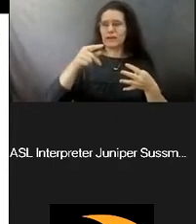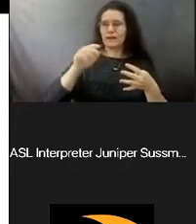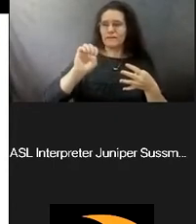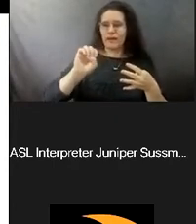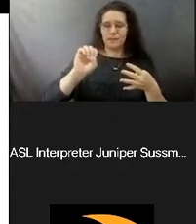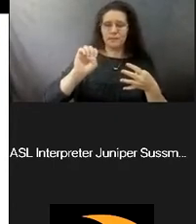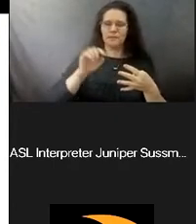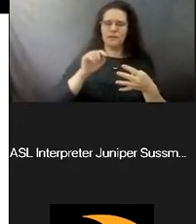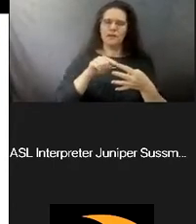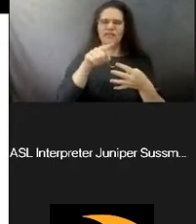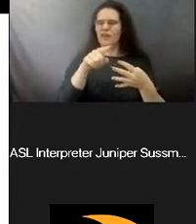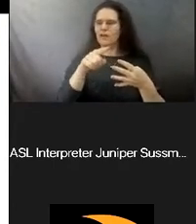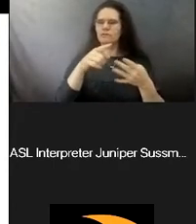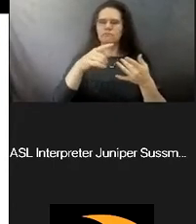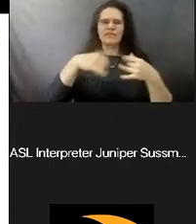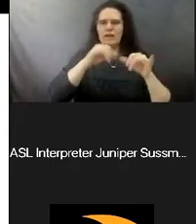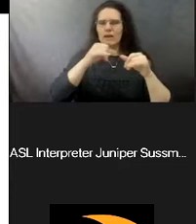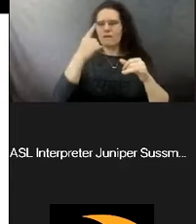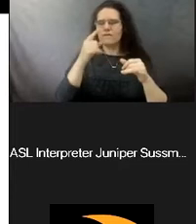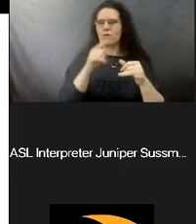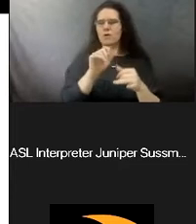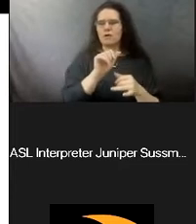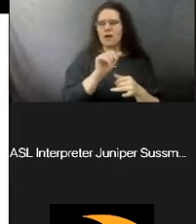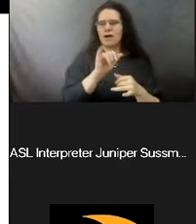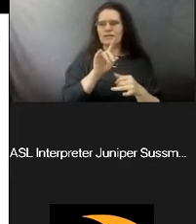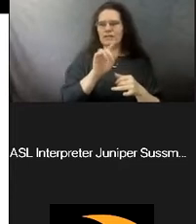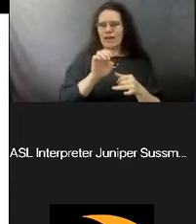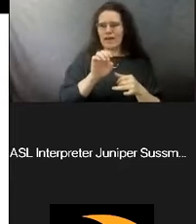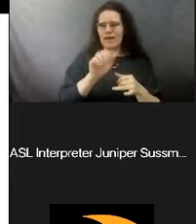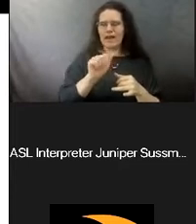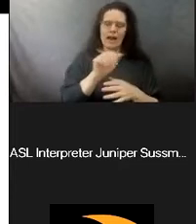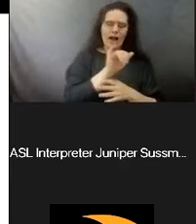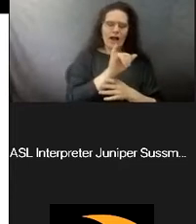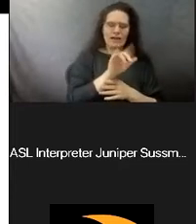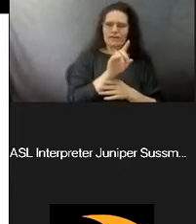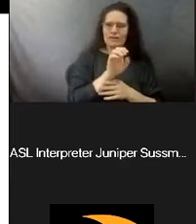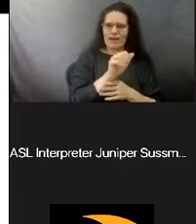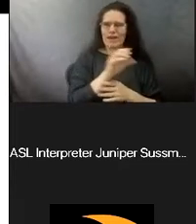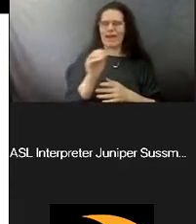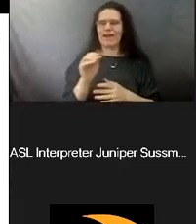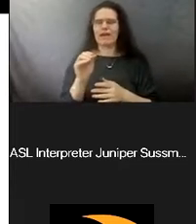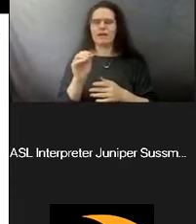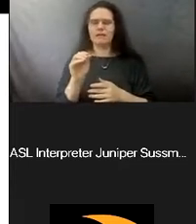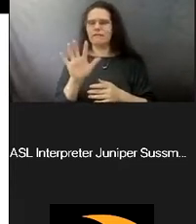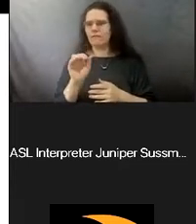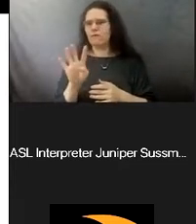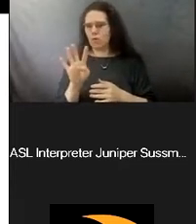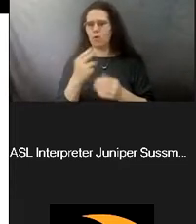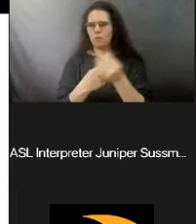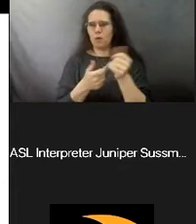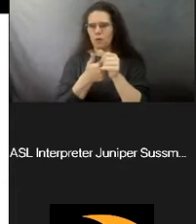standard under both IDEA and Section 504. It may include education in a regular